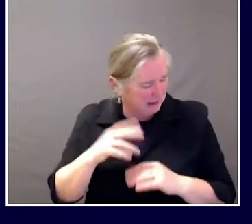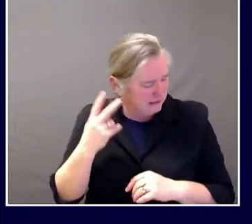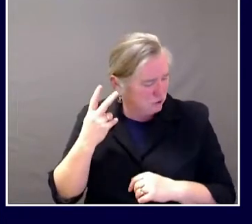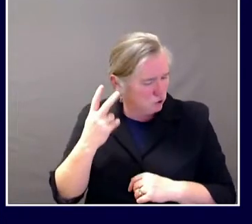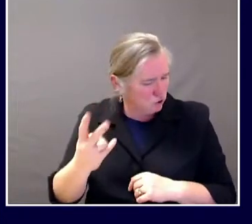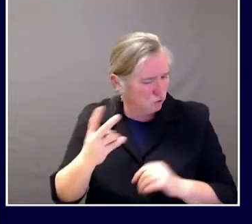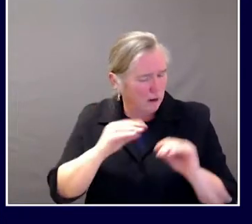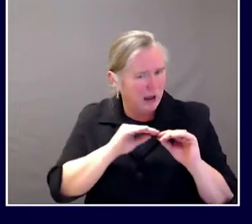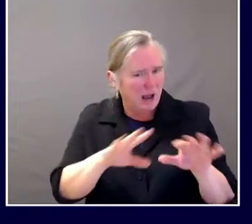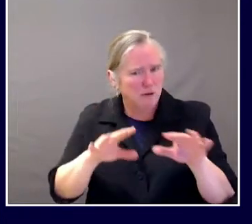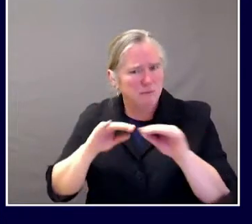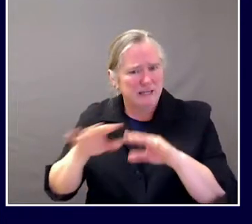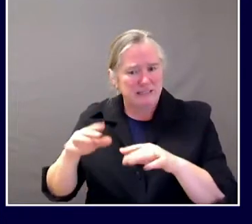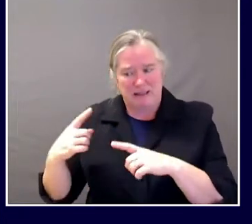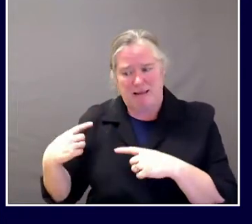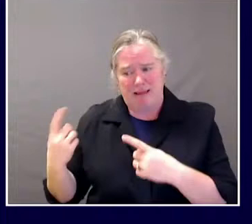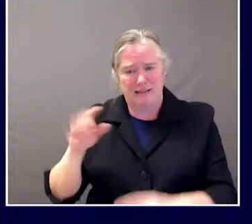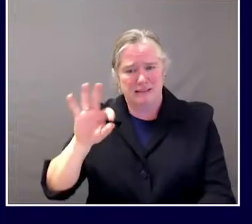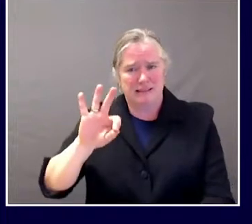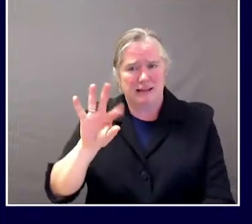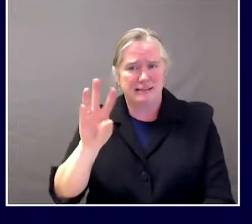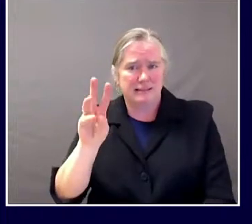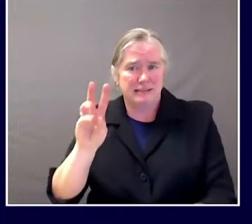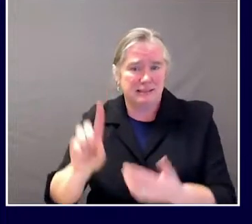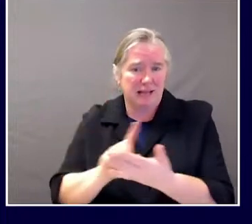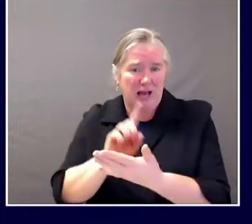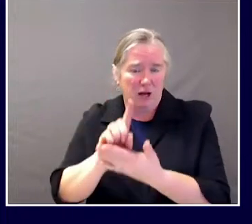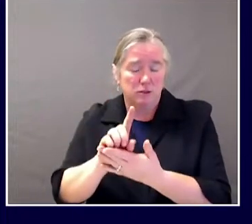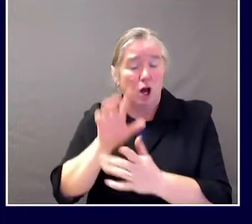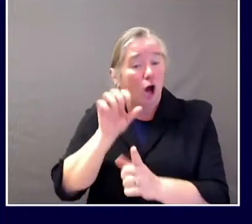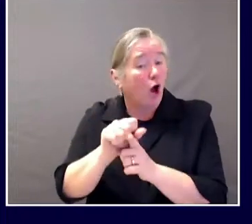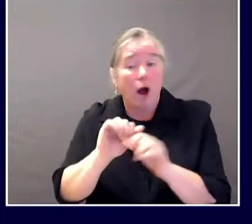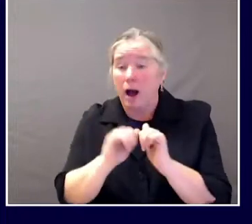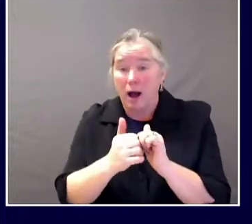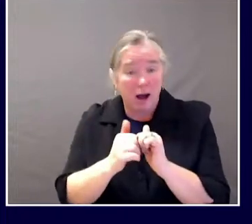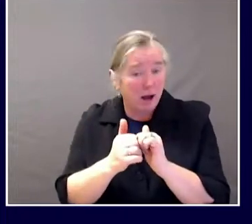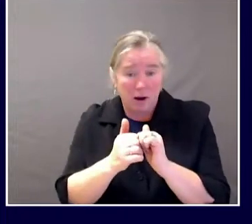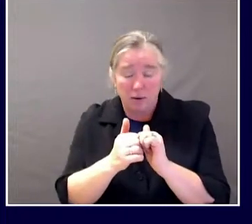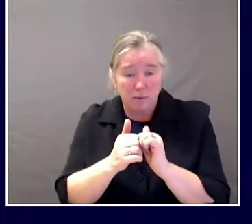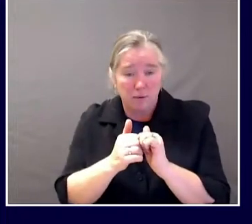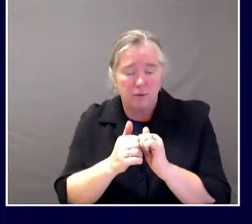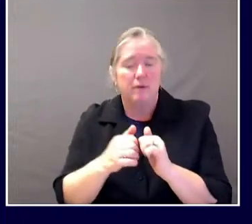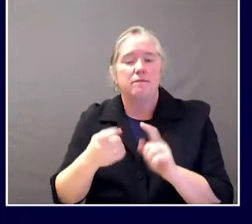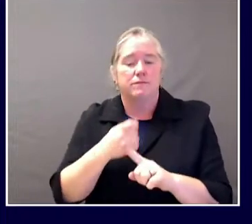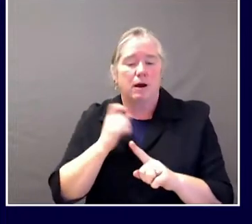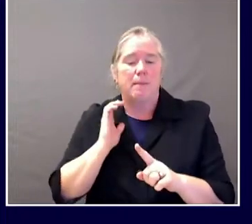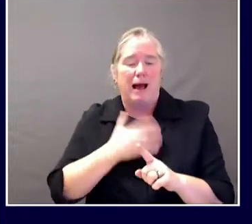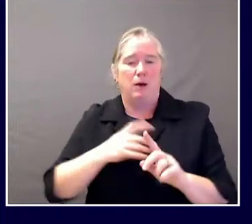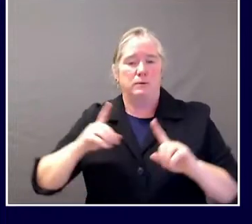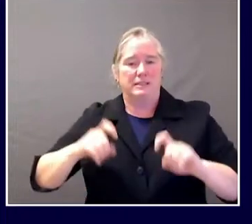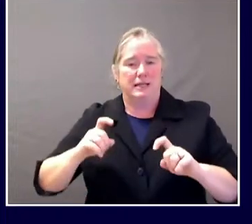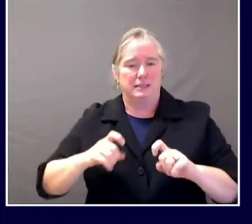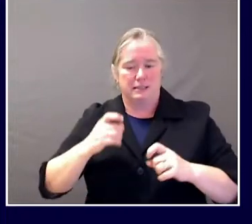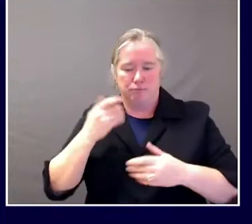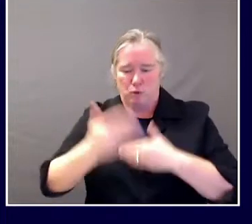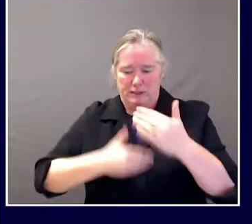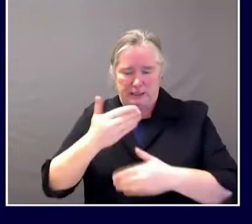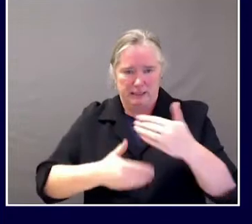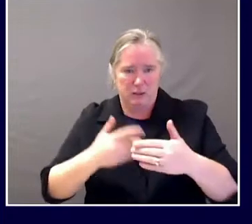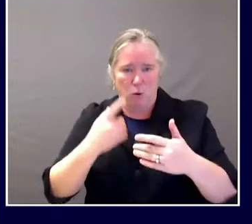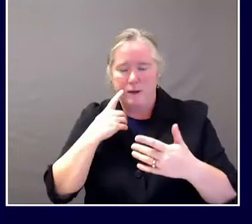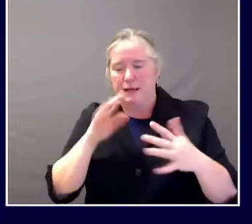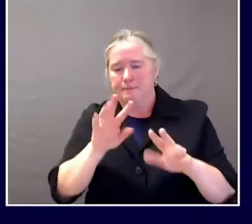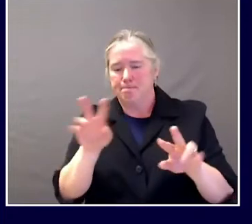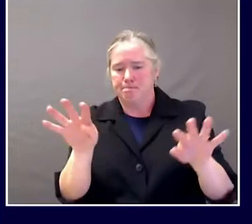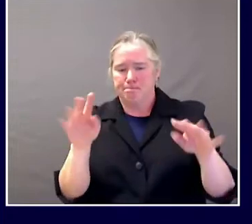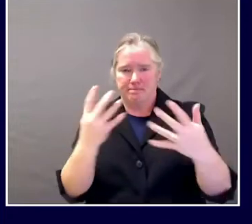past 96 hours have been detected directly as a result of this cross-sectional testing. That's how we found out that